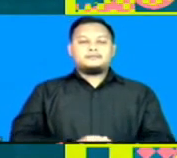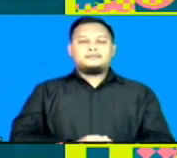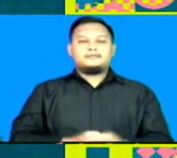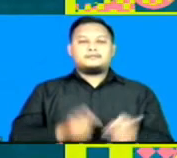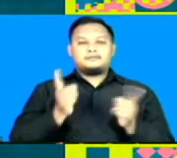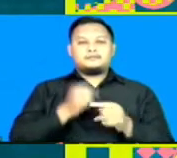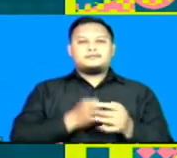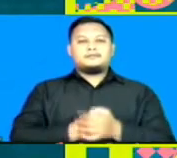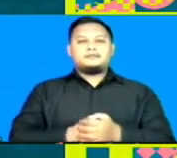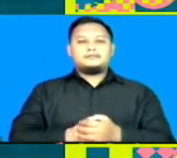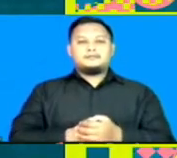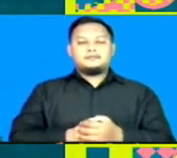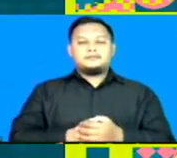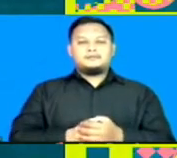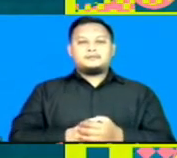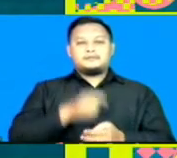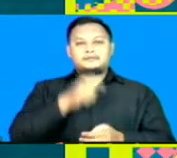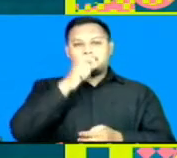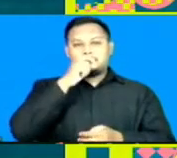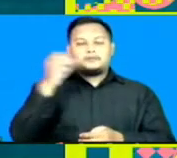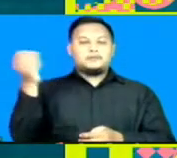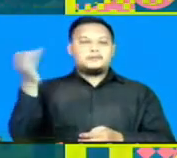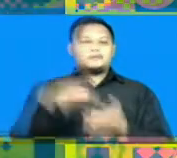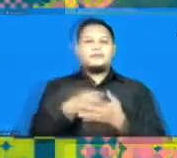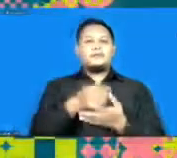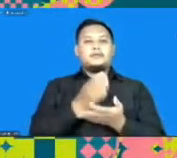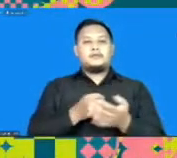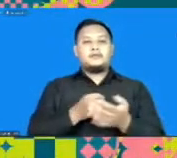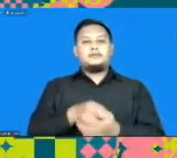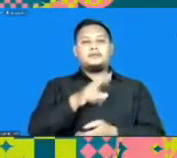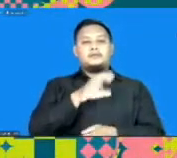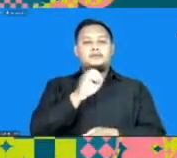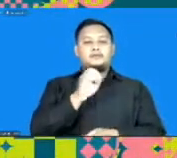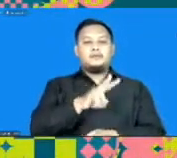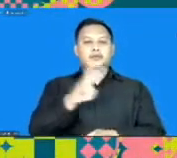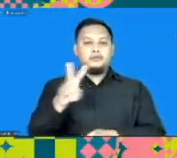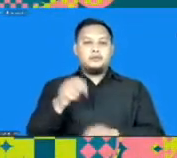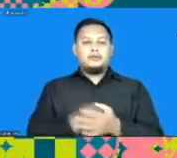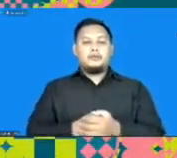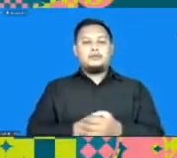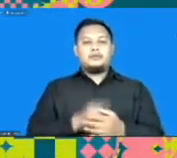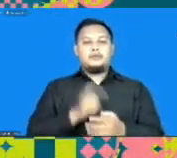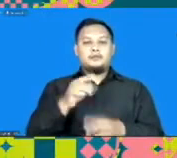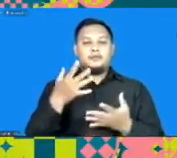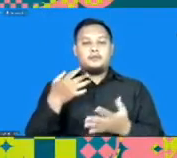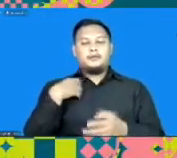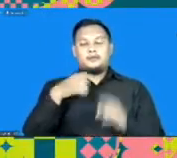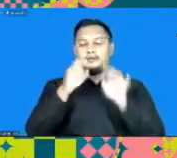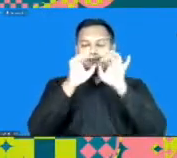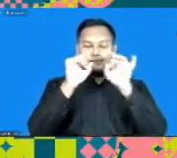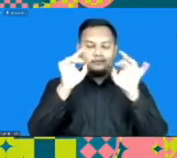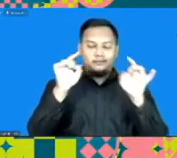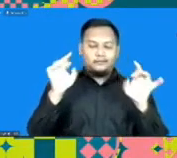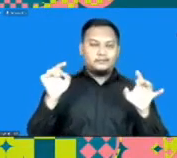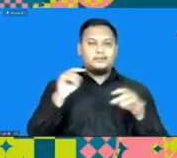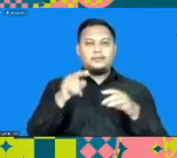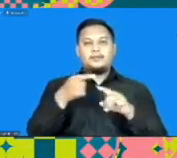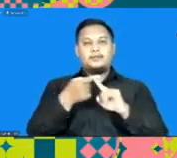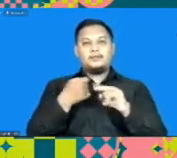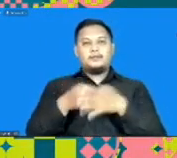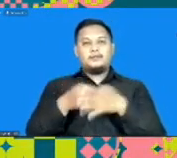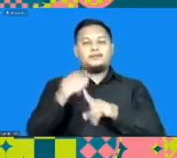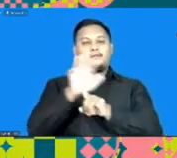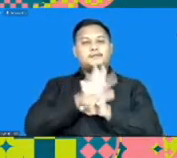thinking that as your diversity doesn't just come from religion or background or country, it comes from